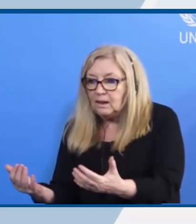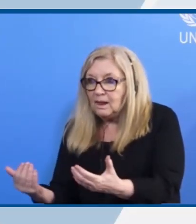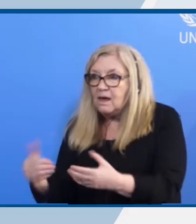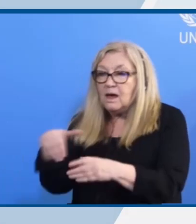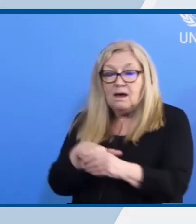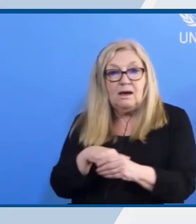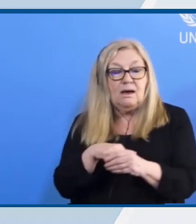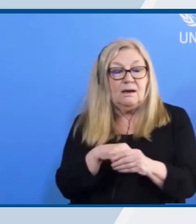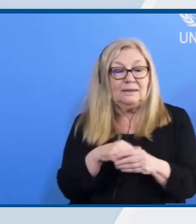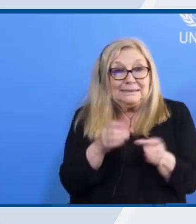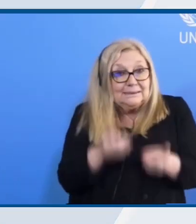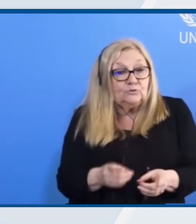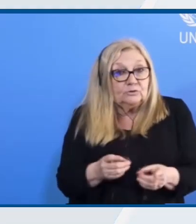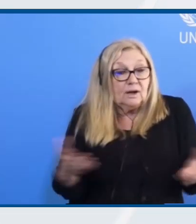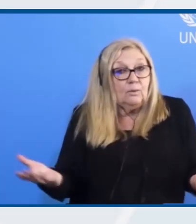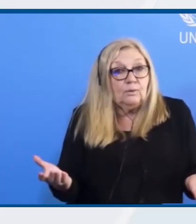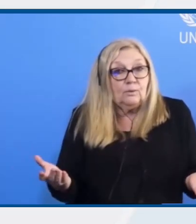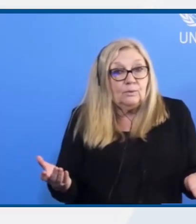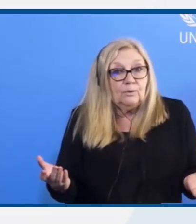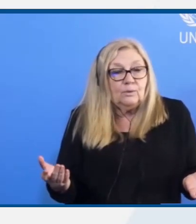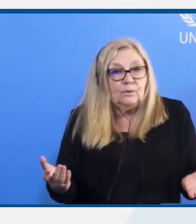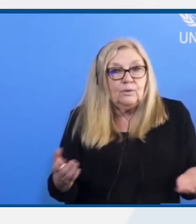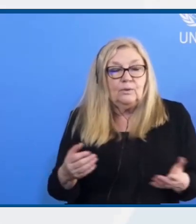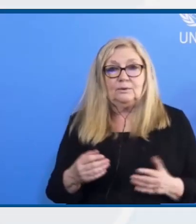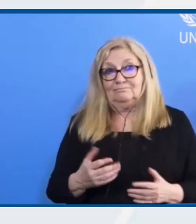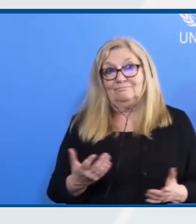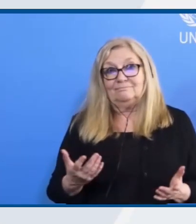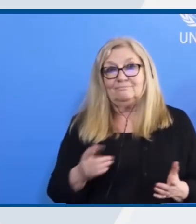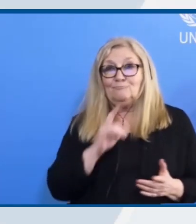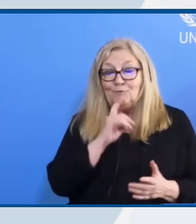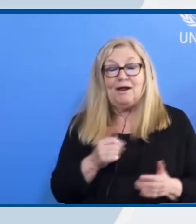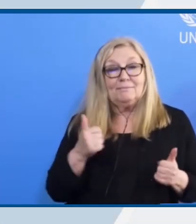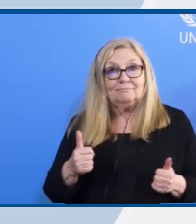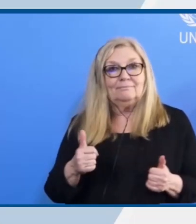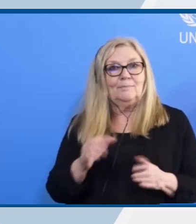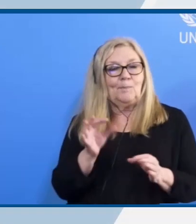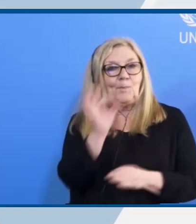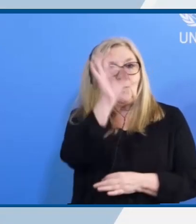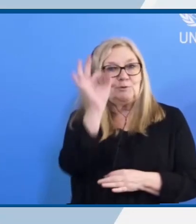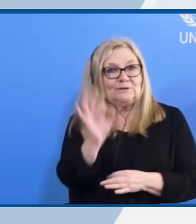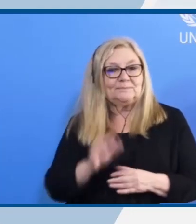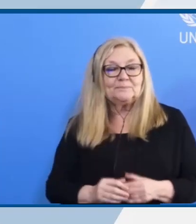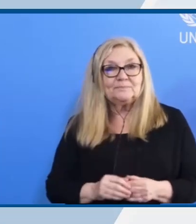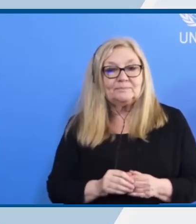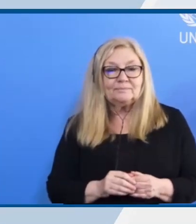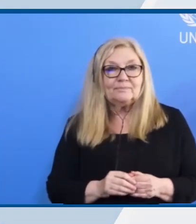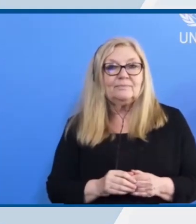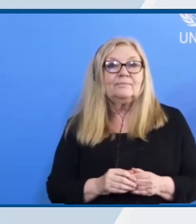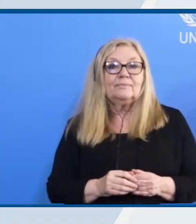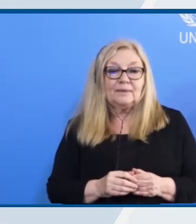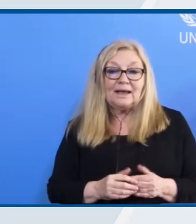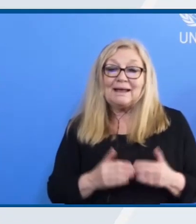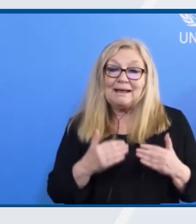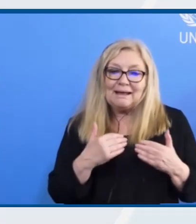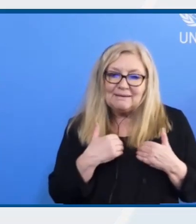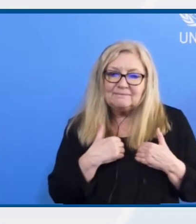decision-making processes? A very local, hands-on question, isn't it? We have a question for Same or Tisa, that's the way it's been